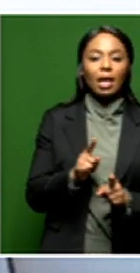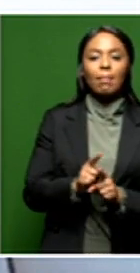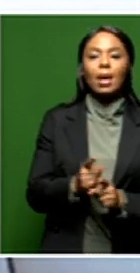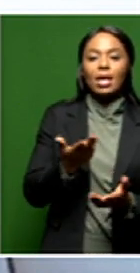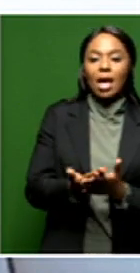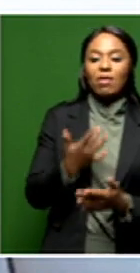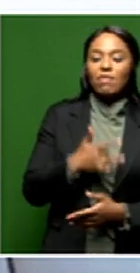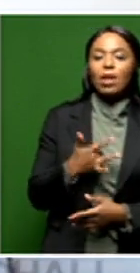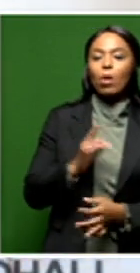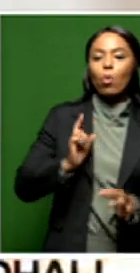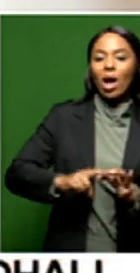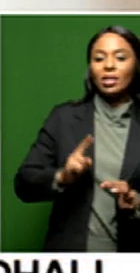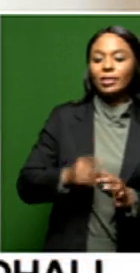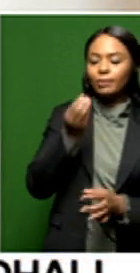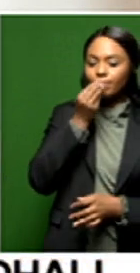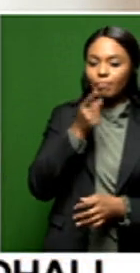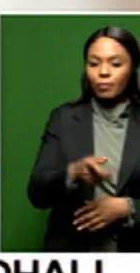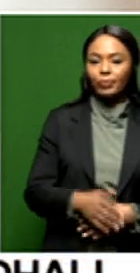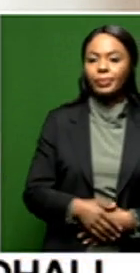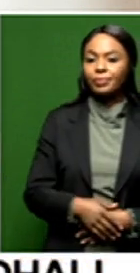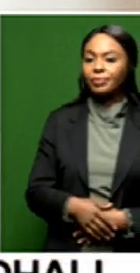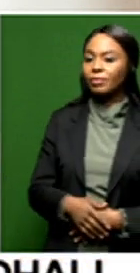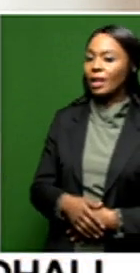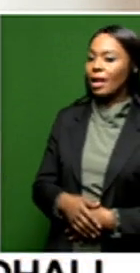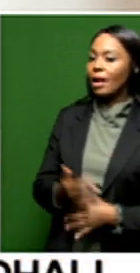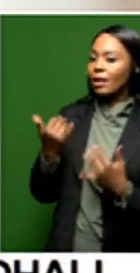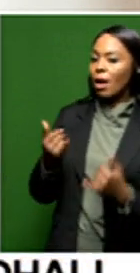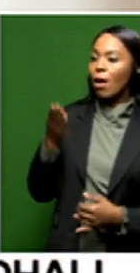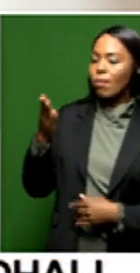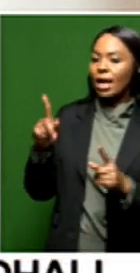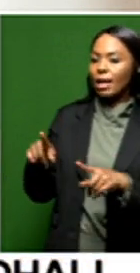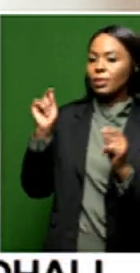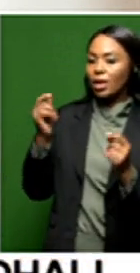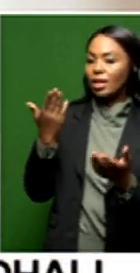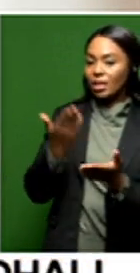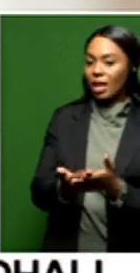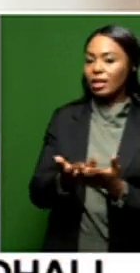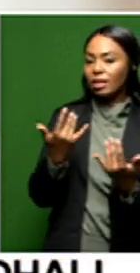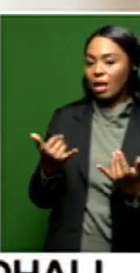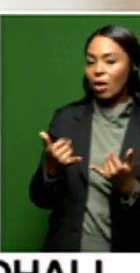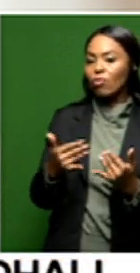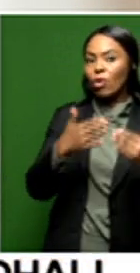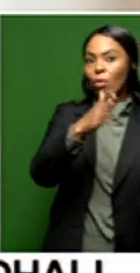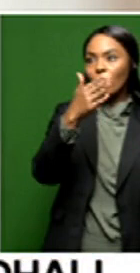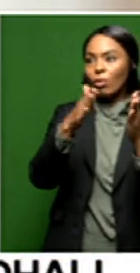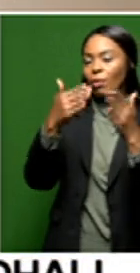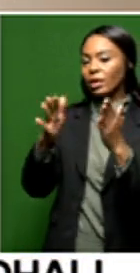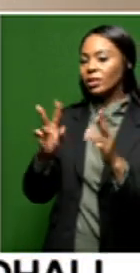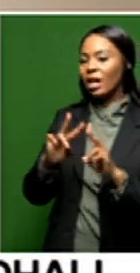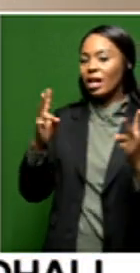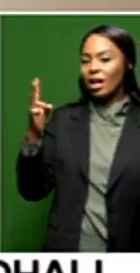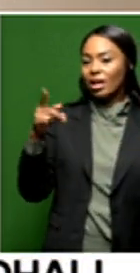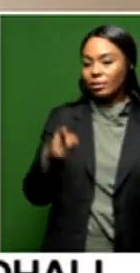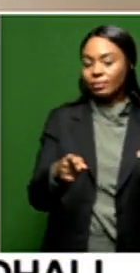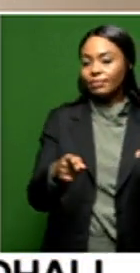And now that it's currently in Cape Town, any plans to introduce it to the other parts of the country? Well, we're going to open in